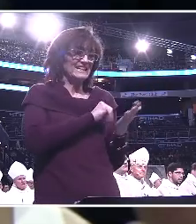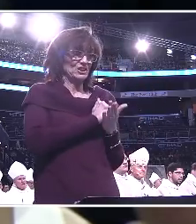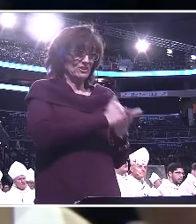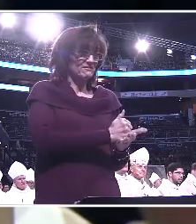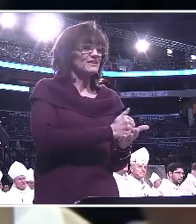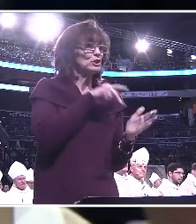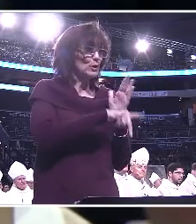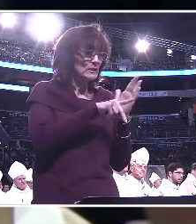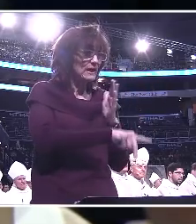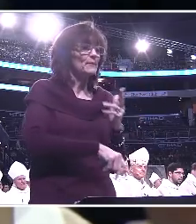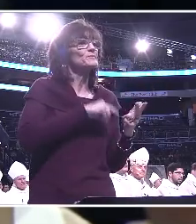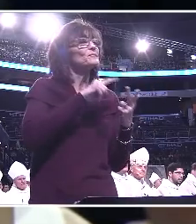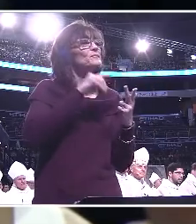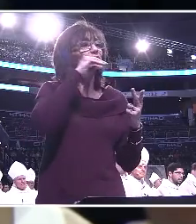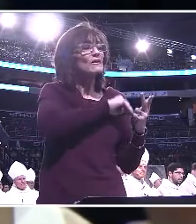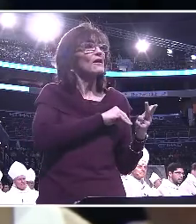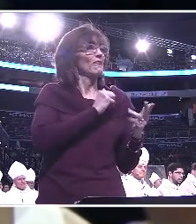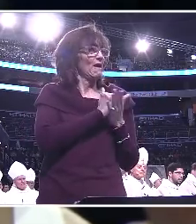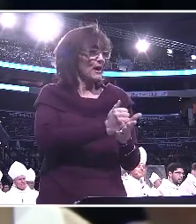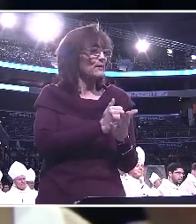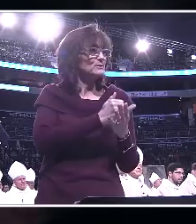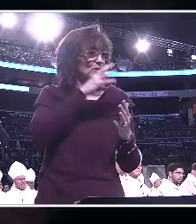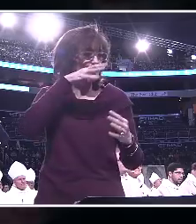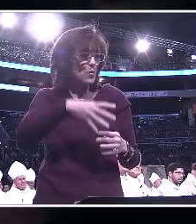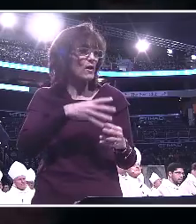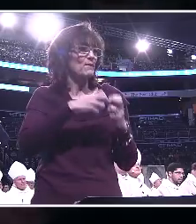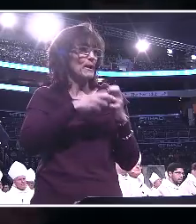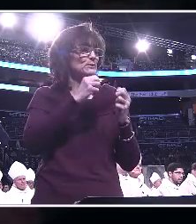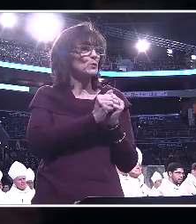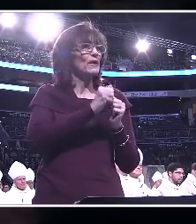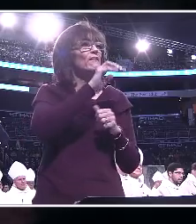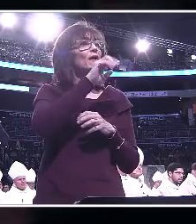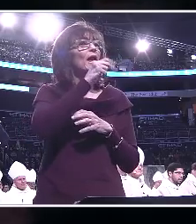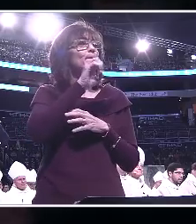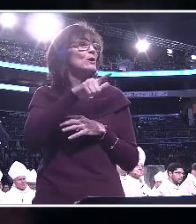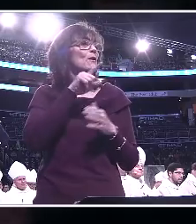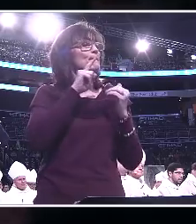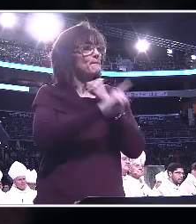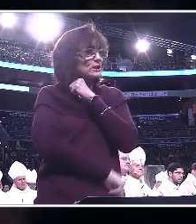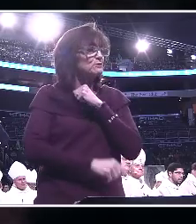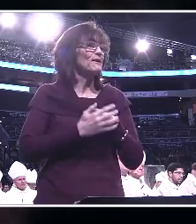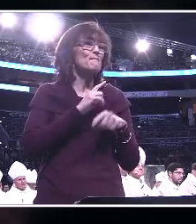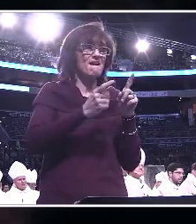answer. It's the lie that ignores the problems with capital punishment. But death is never better than life.